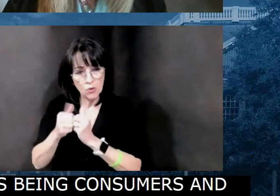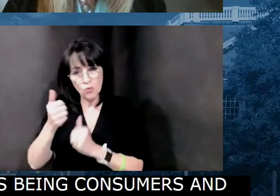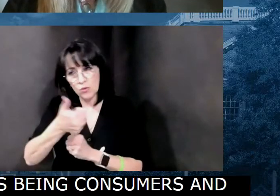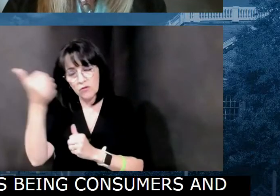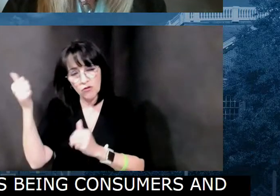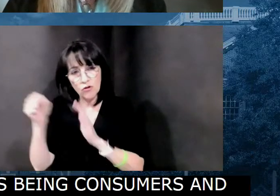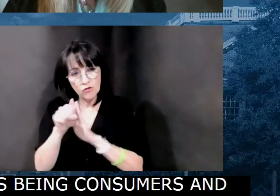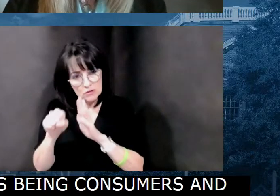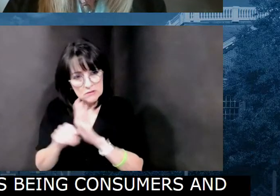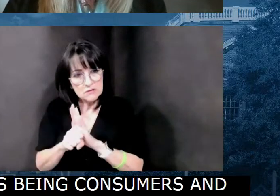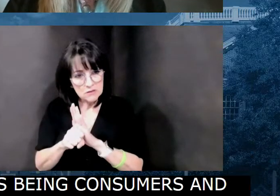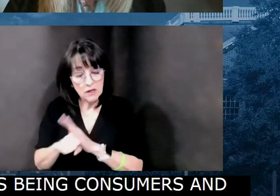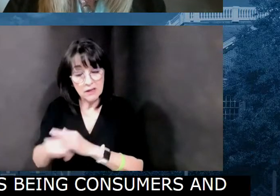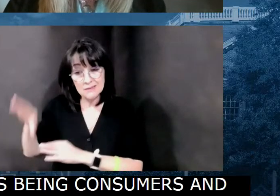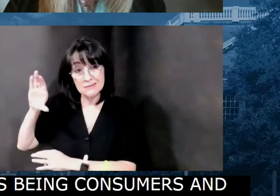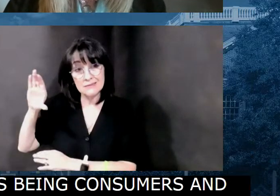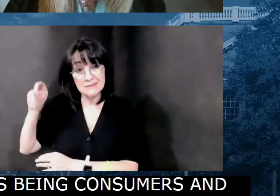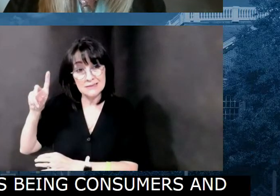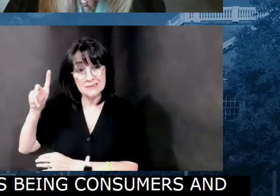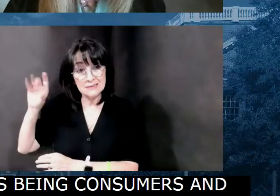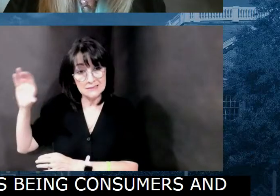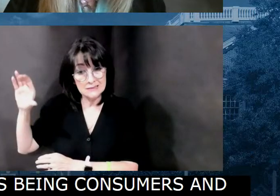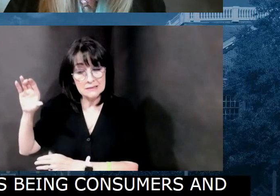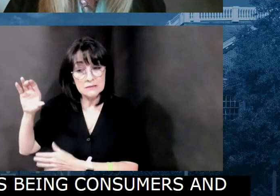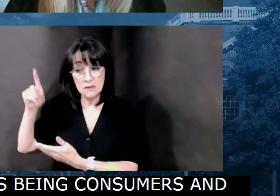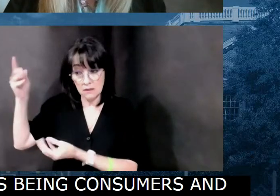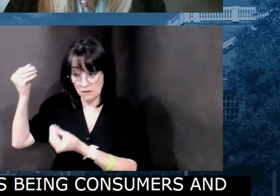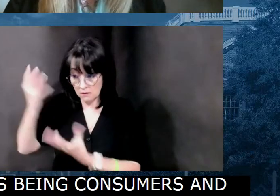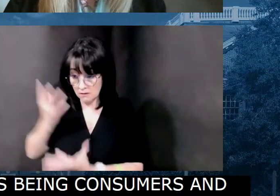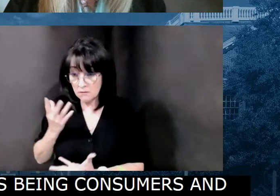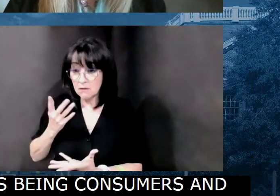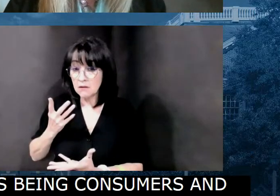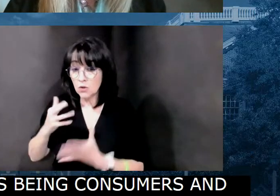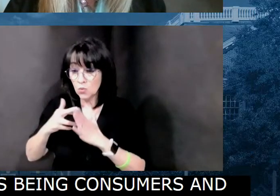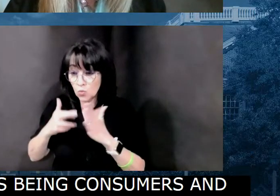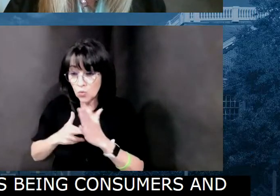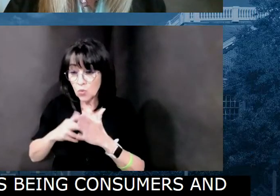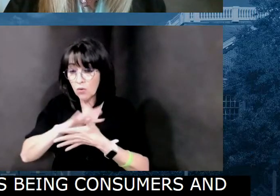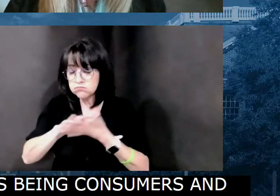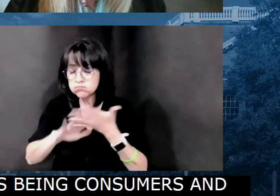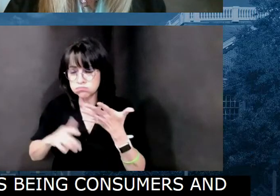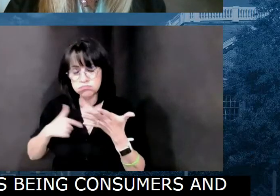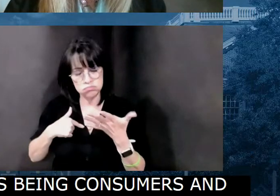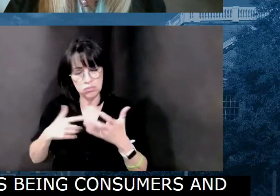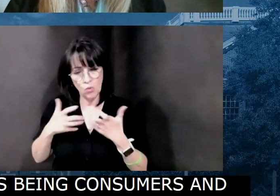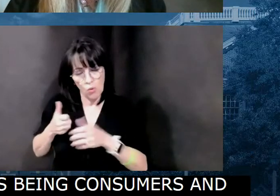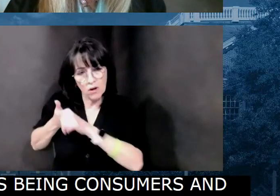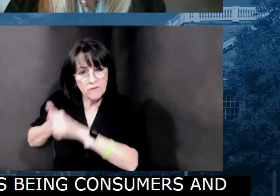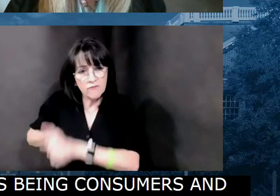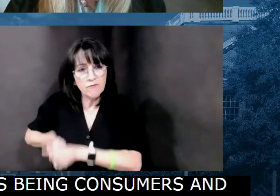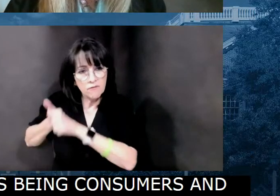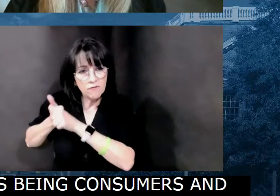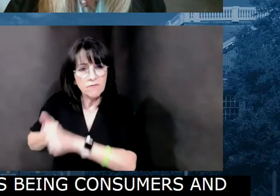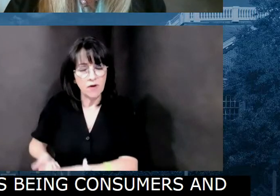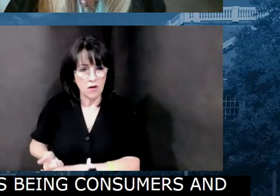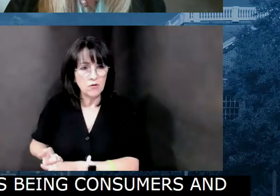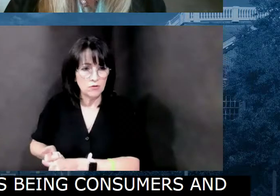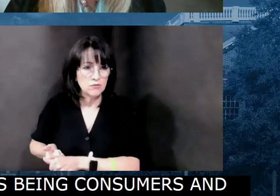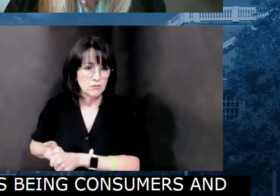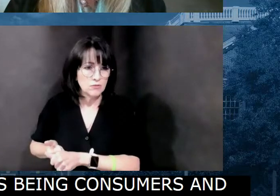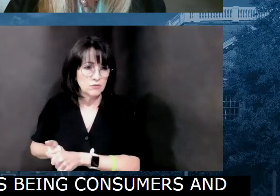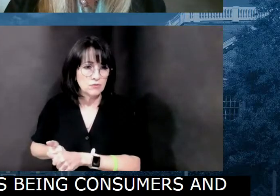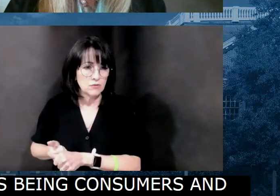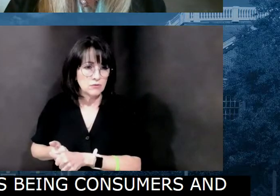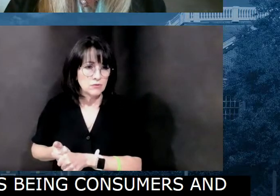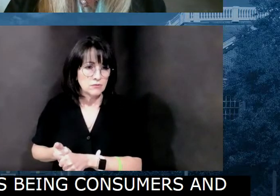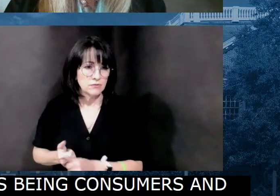and make sure we're very strategic. So, we're in a position right now where at least we know